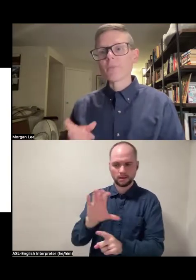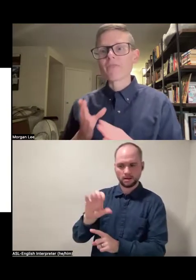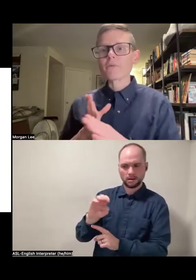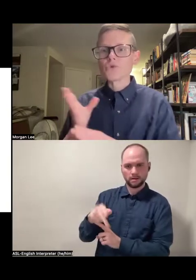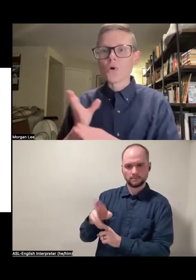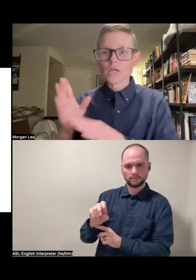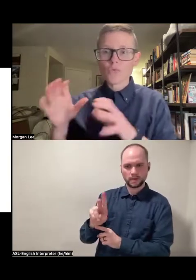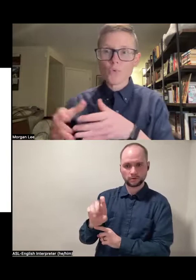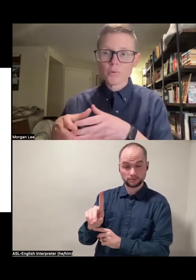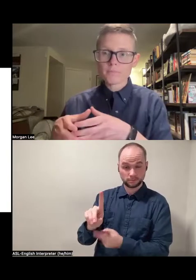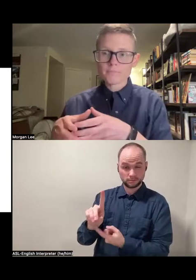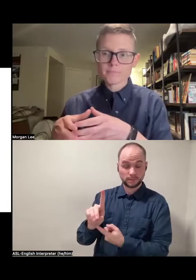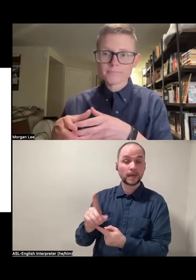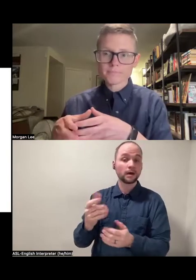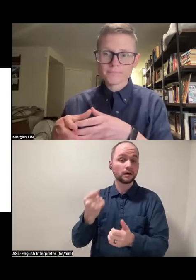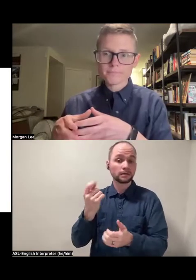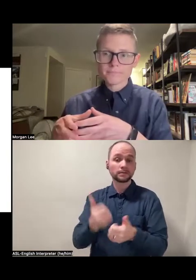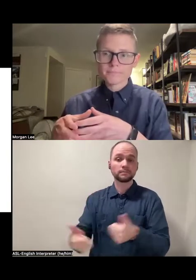recognized by the majority group.